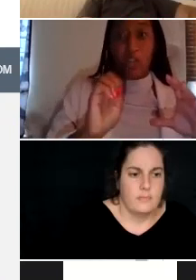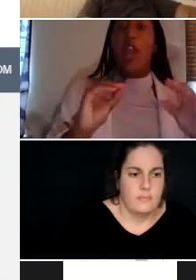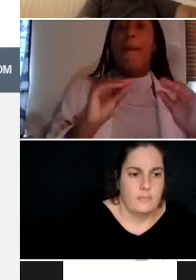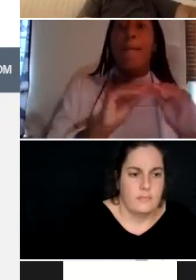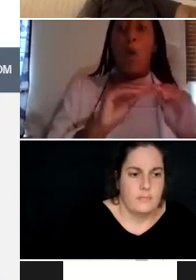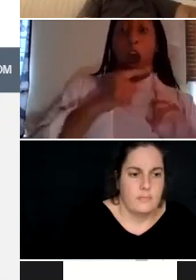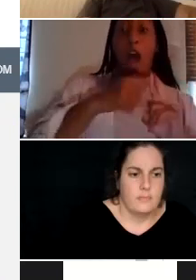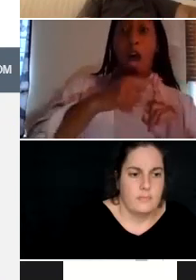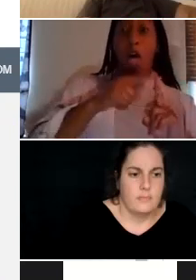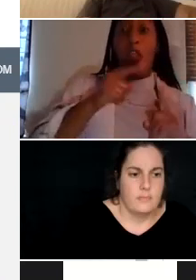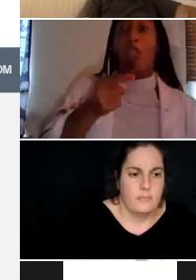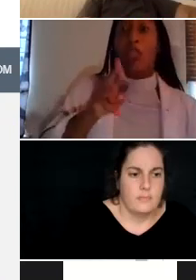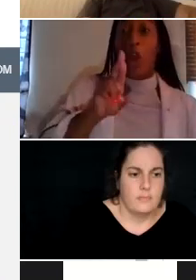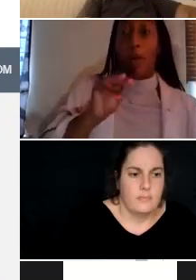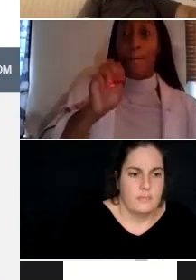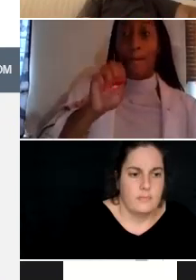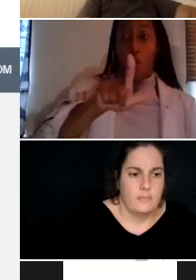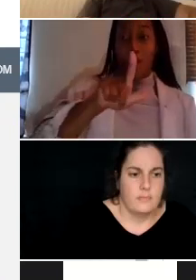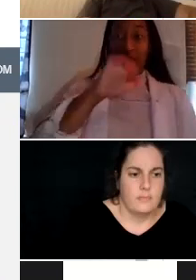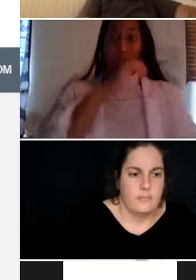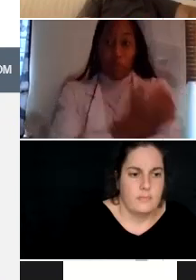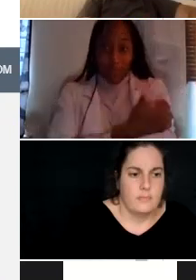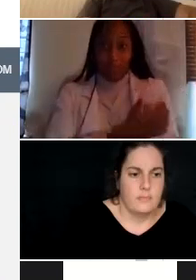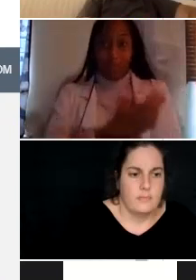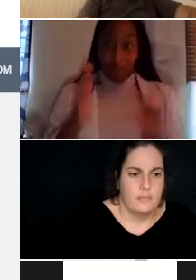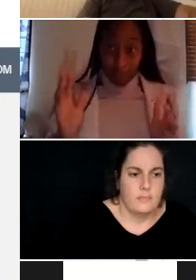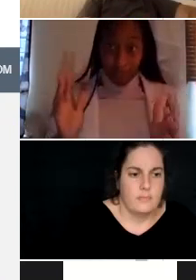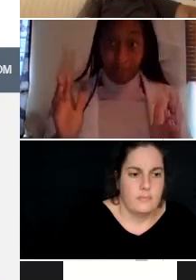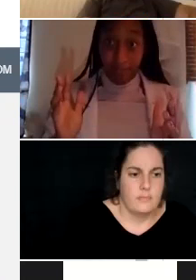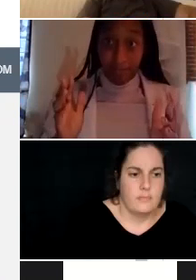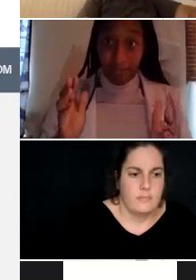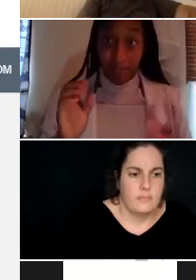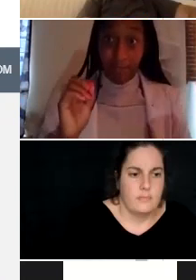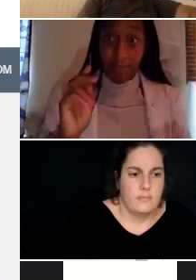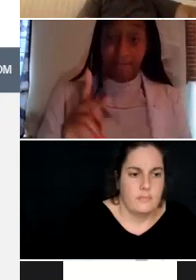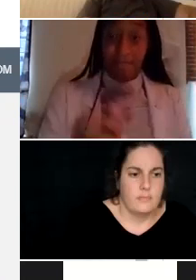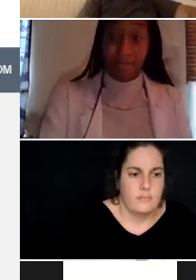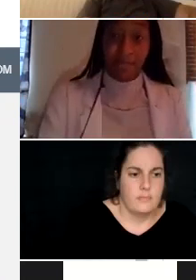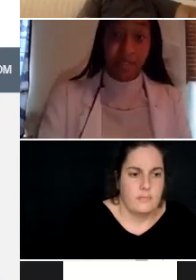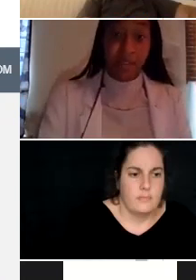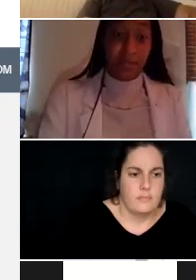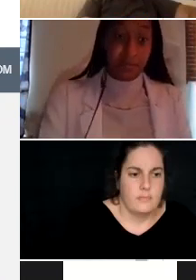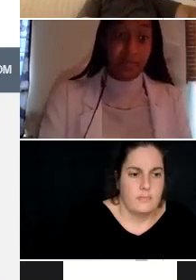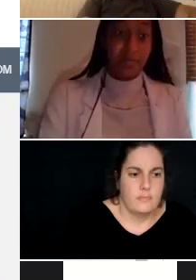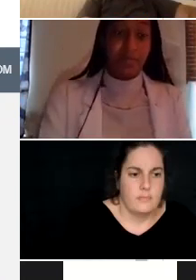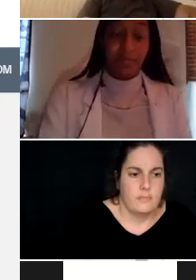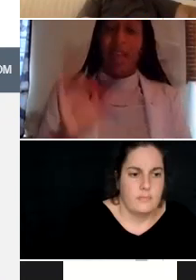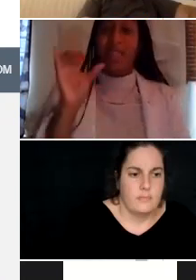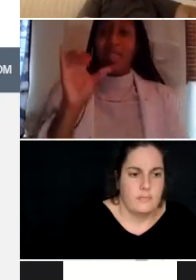Okay? So that really does give a good illustration of the difference between temperature and